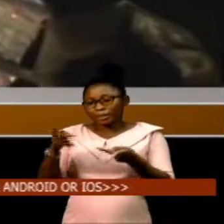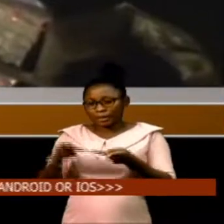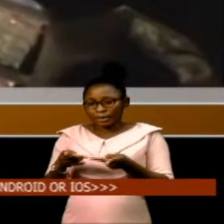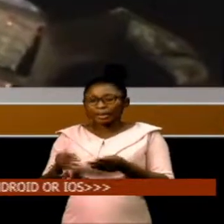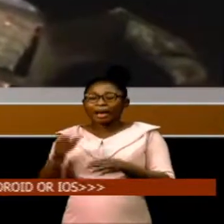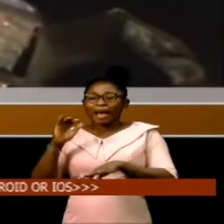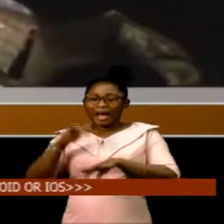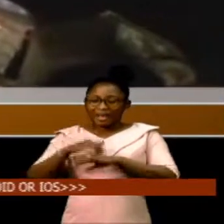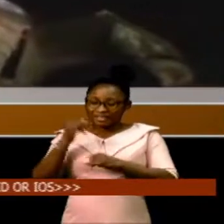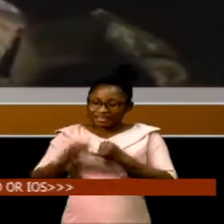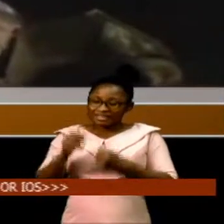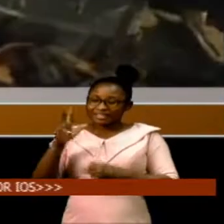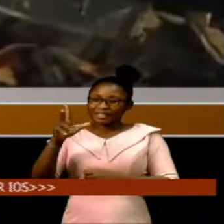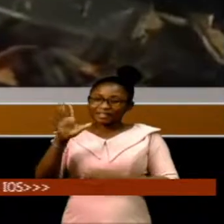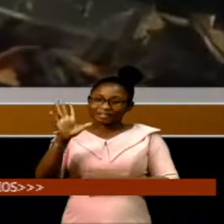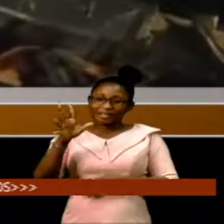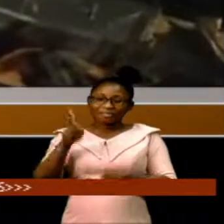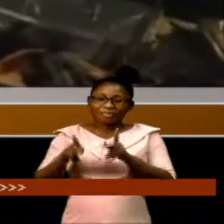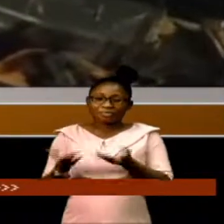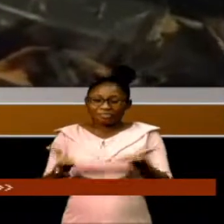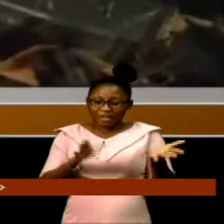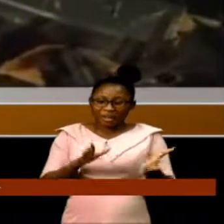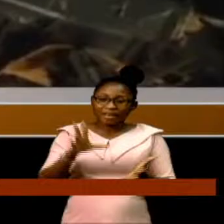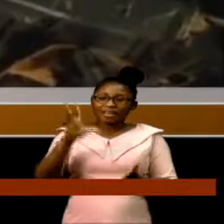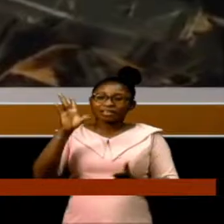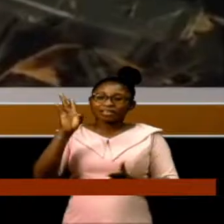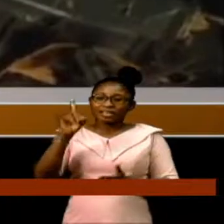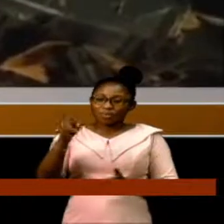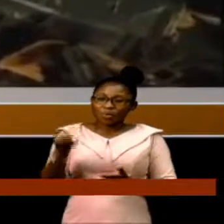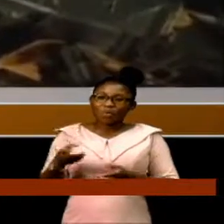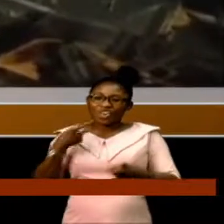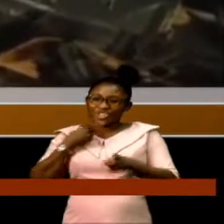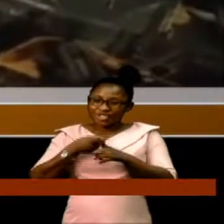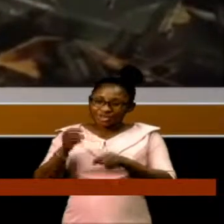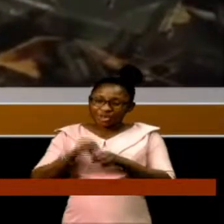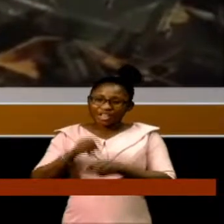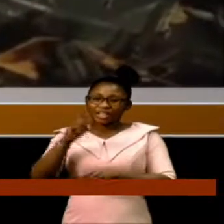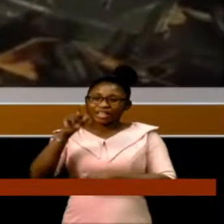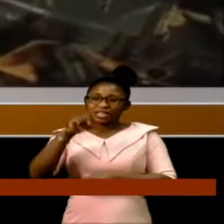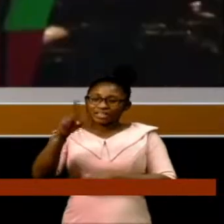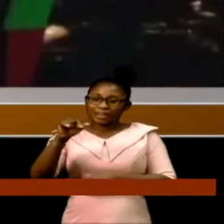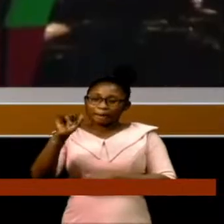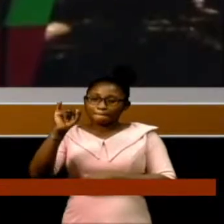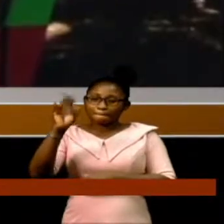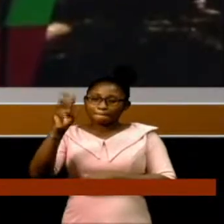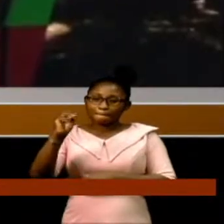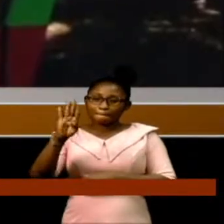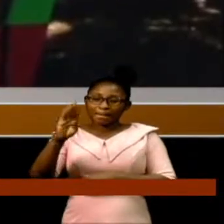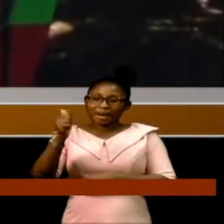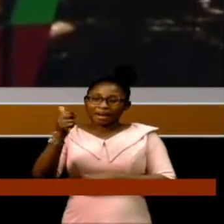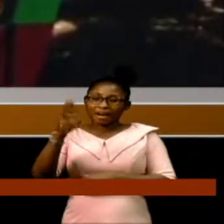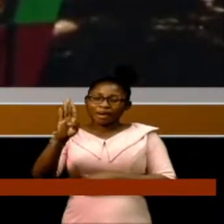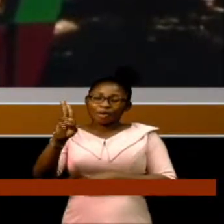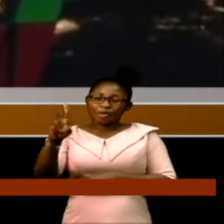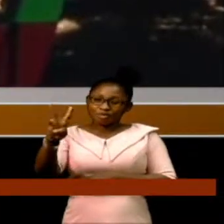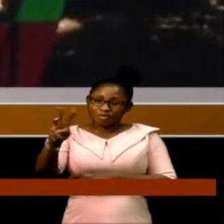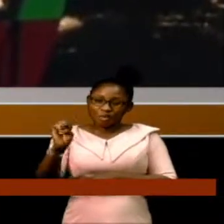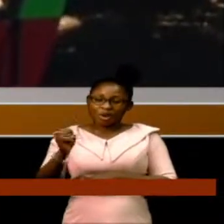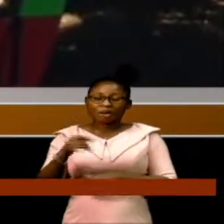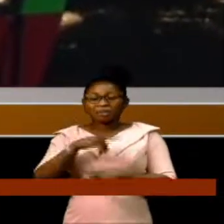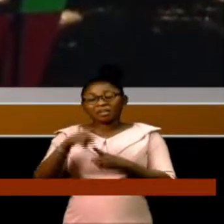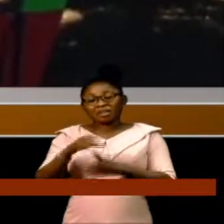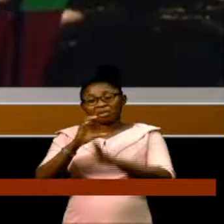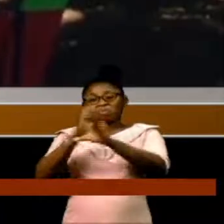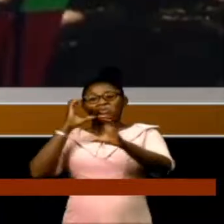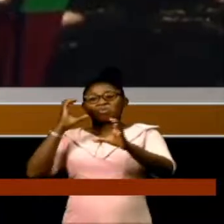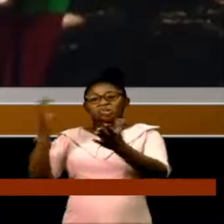least 35 people died and 71 were injured in Zimbabwe when a bus carrying worshippers to an Easter